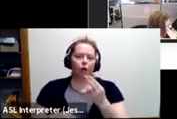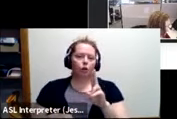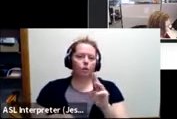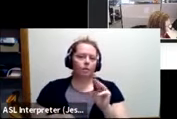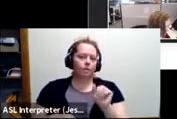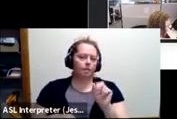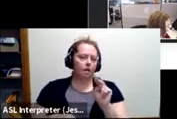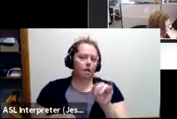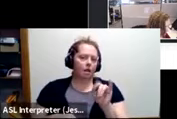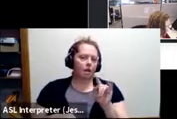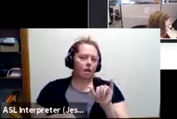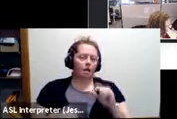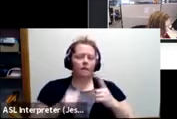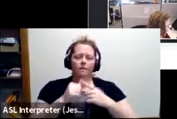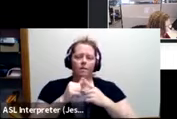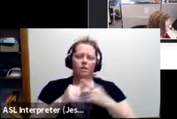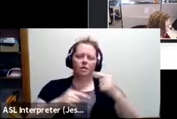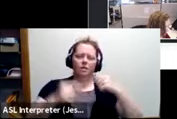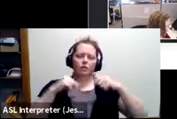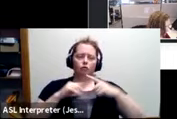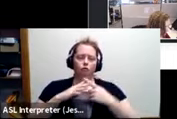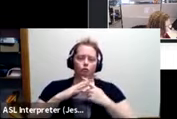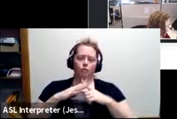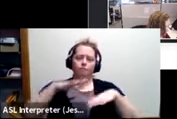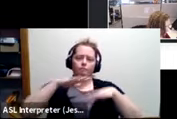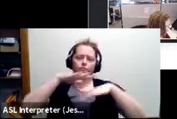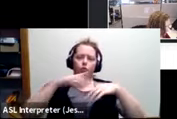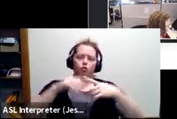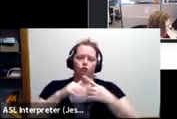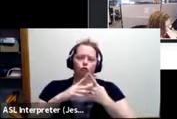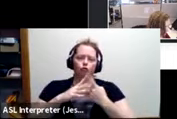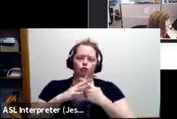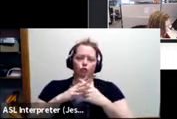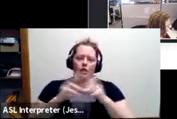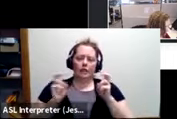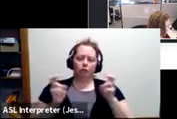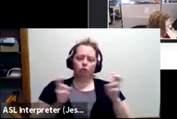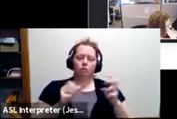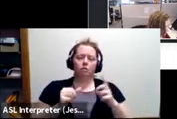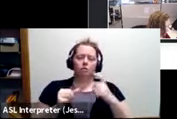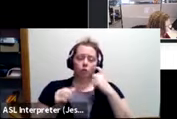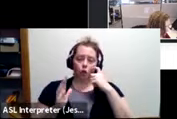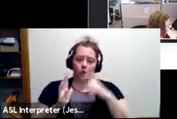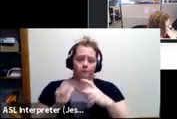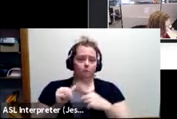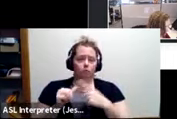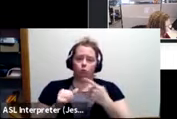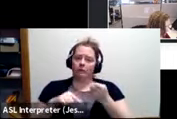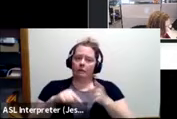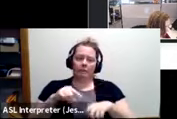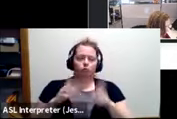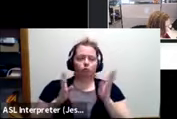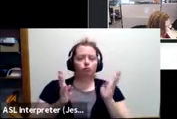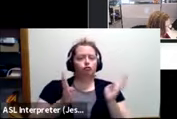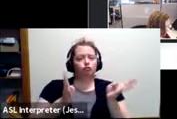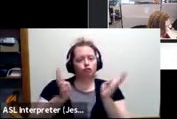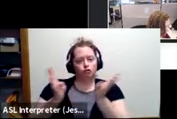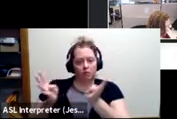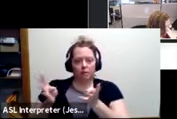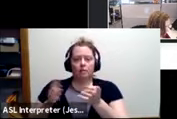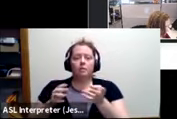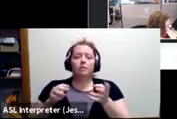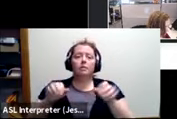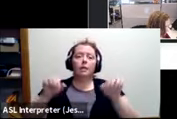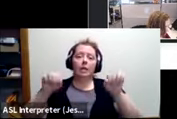issues. So first of all, you'll notice that you're not able to chat, but you are able to ask questions. So you're going to just use